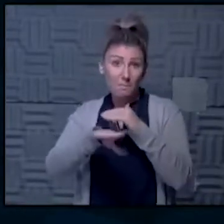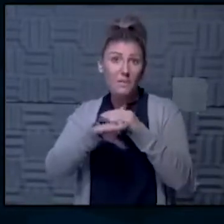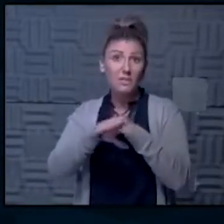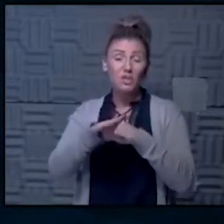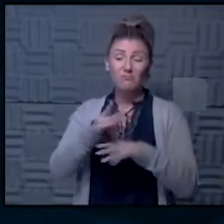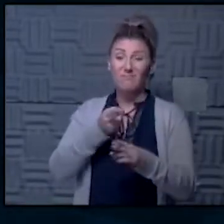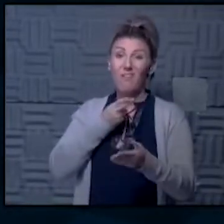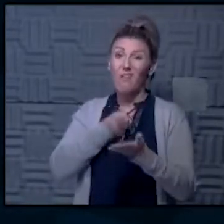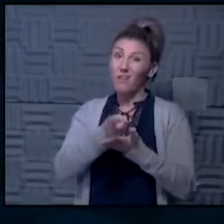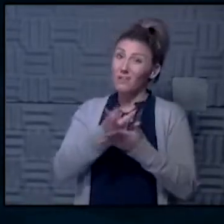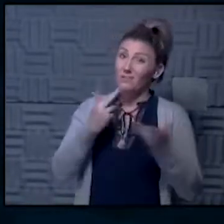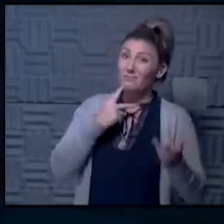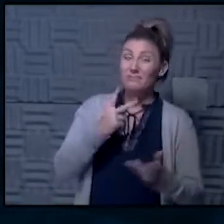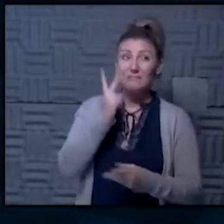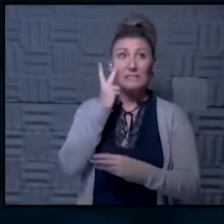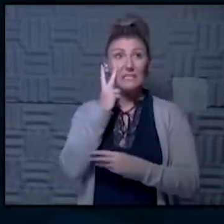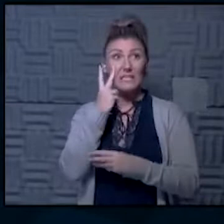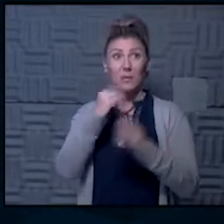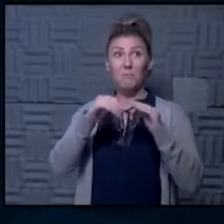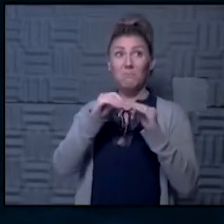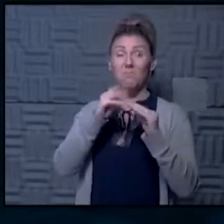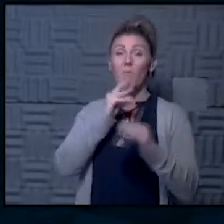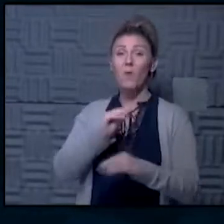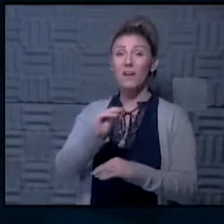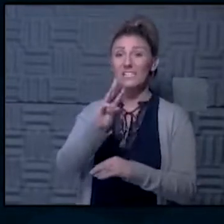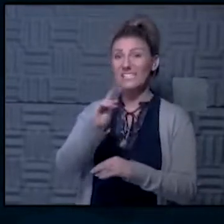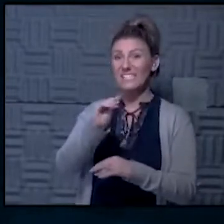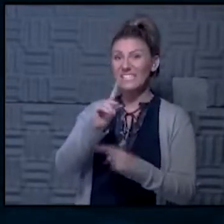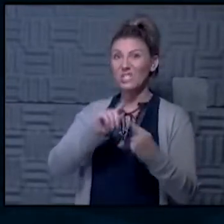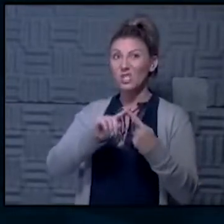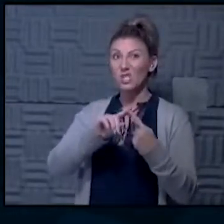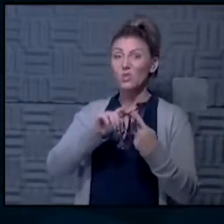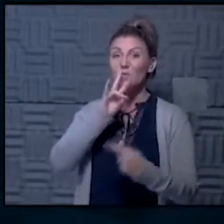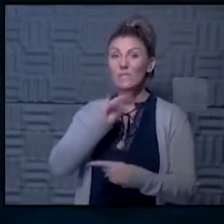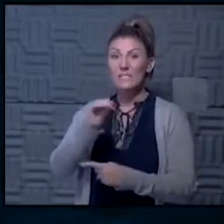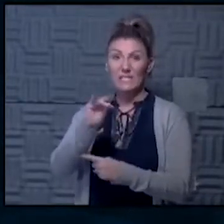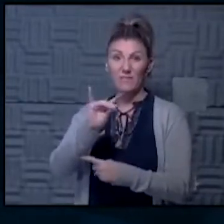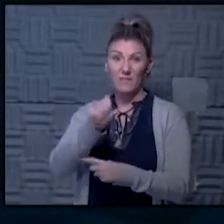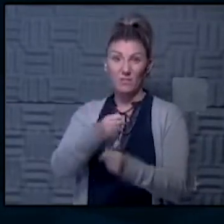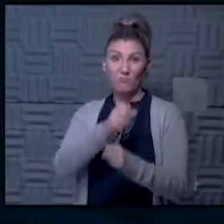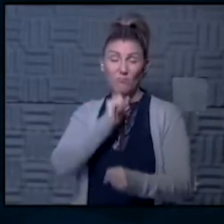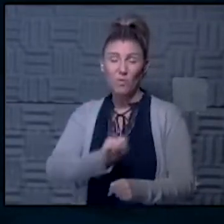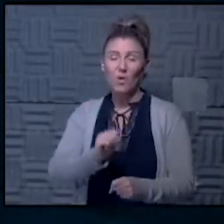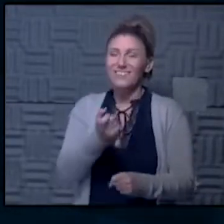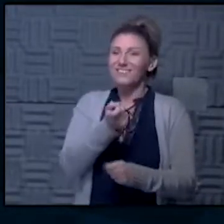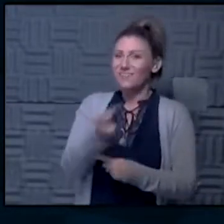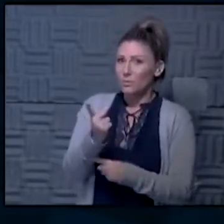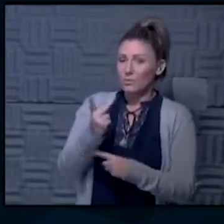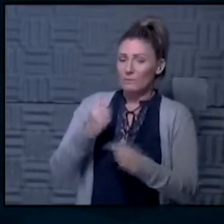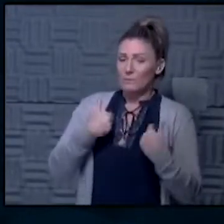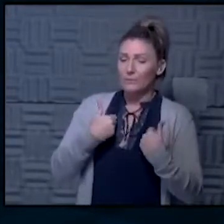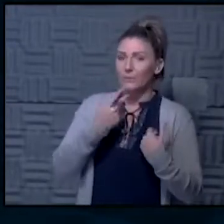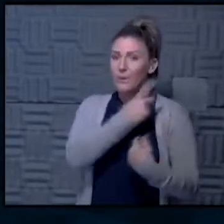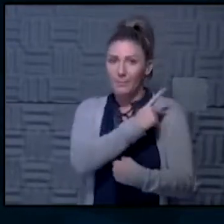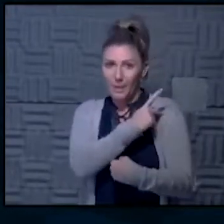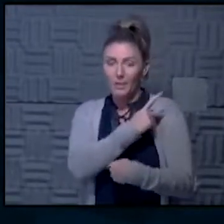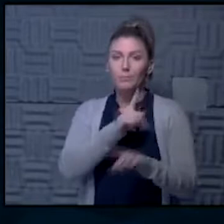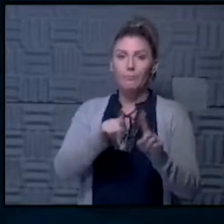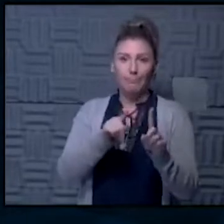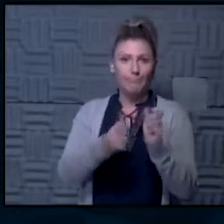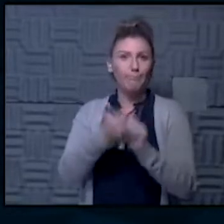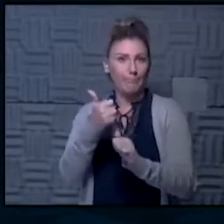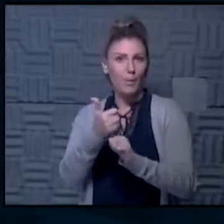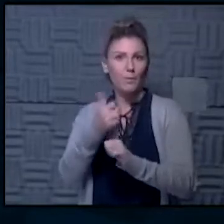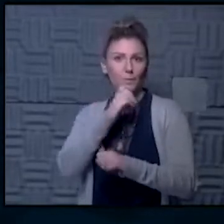seeing more 60 to 70-year-old admission age group here, a few younger patients in, maybe